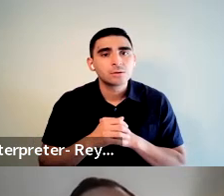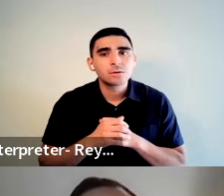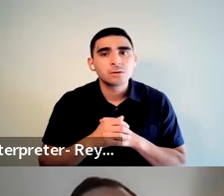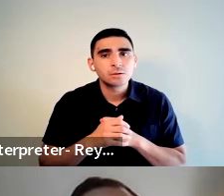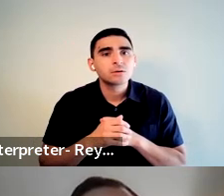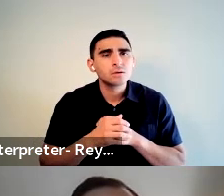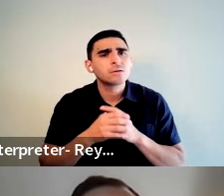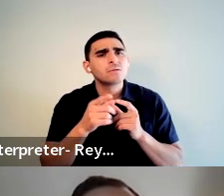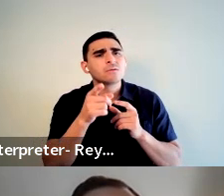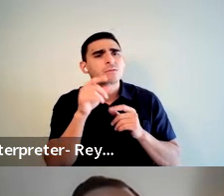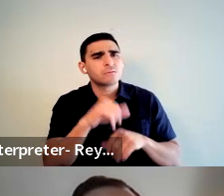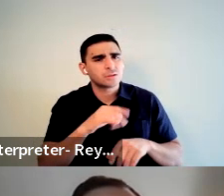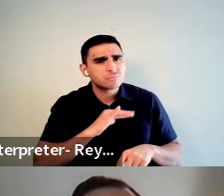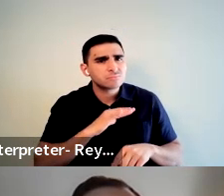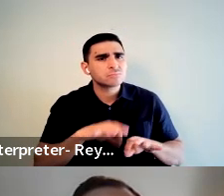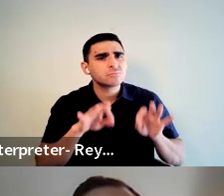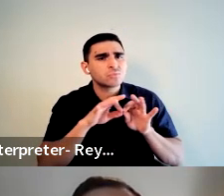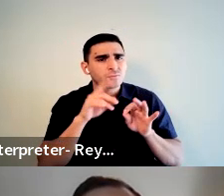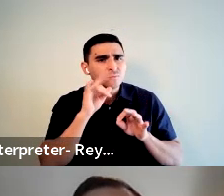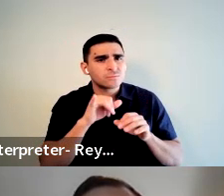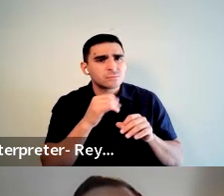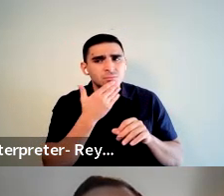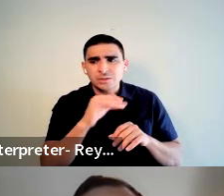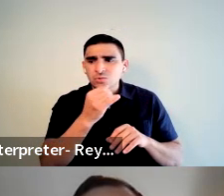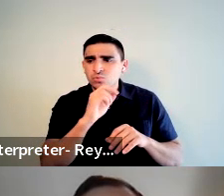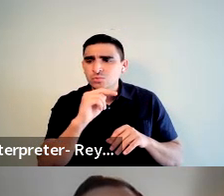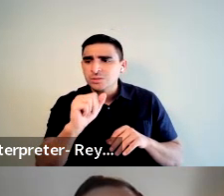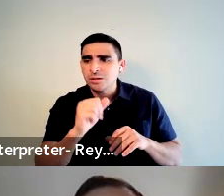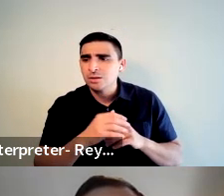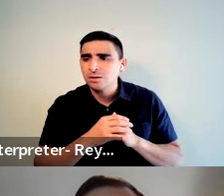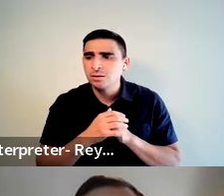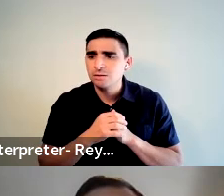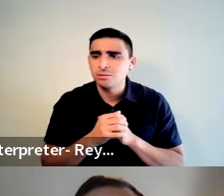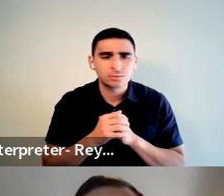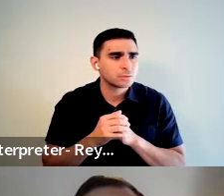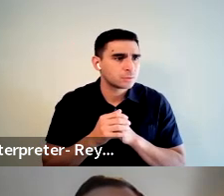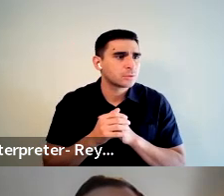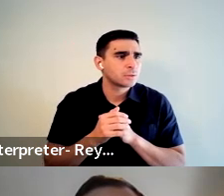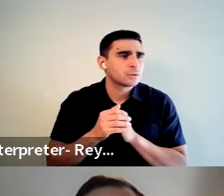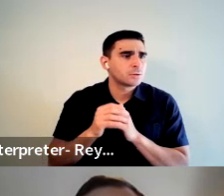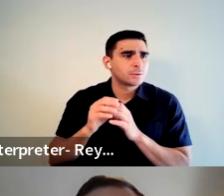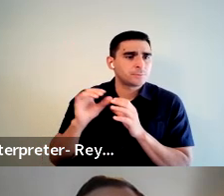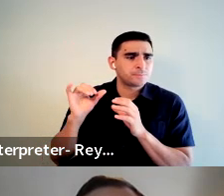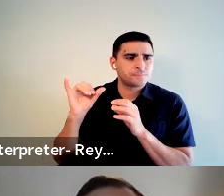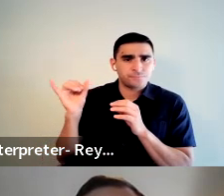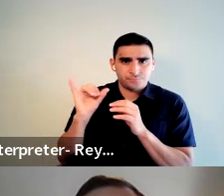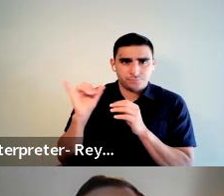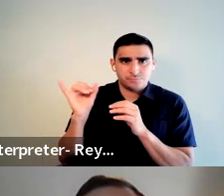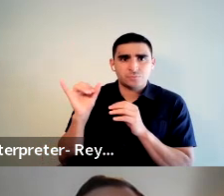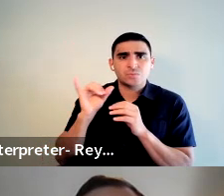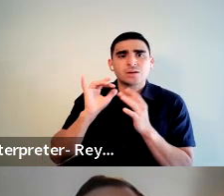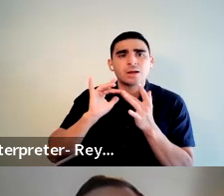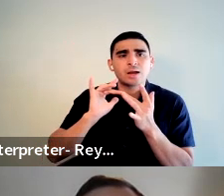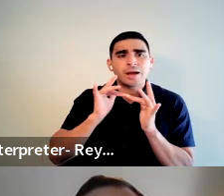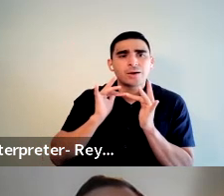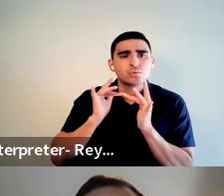to underline that, Jenna. Thank you. And I want to point out too that it seems to be, the outreach seems to be always